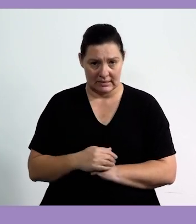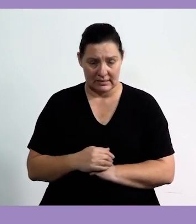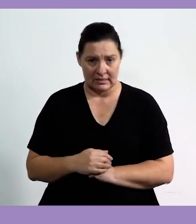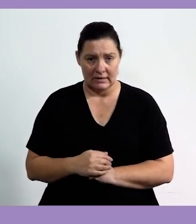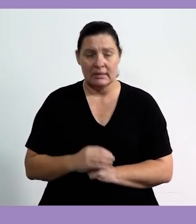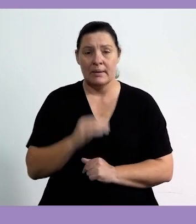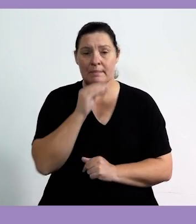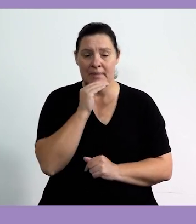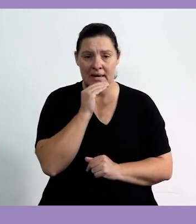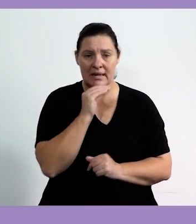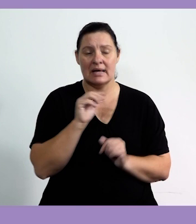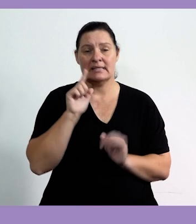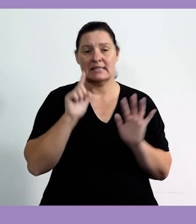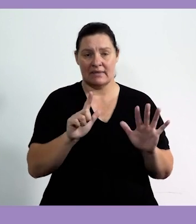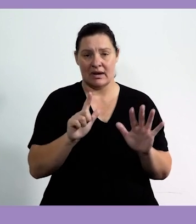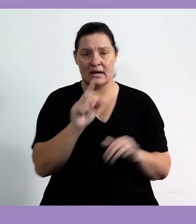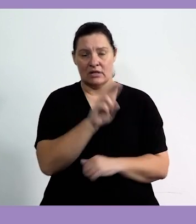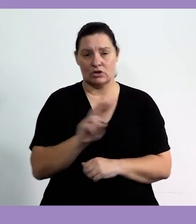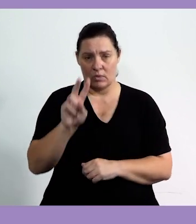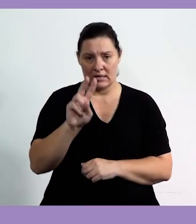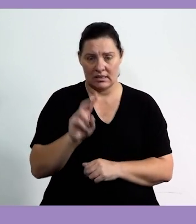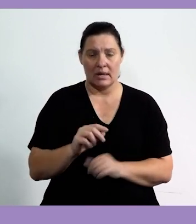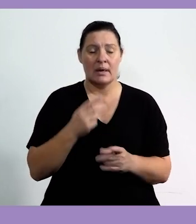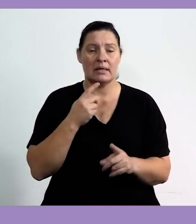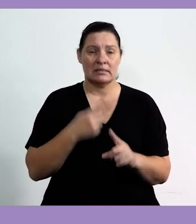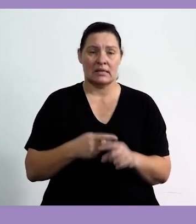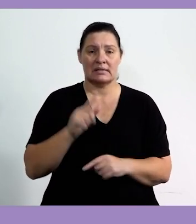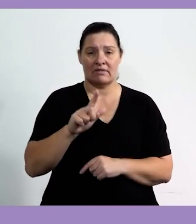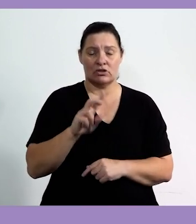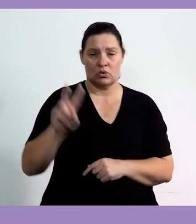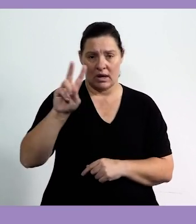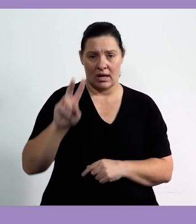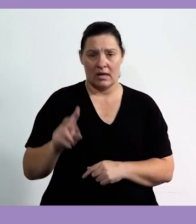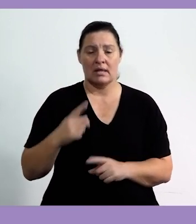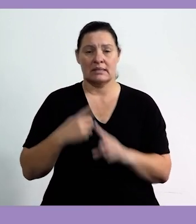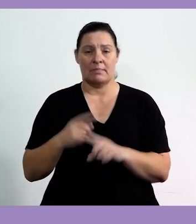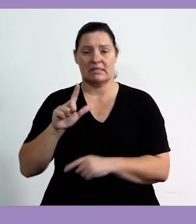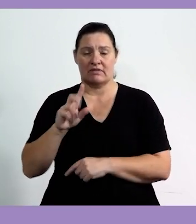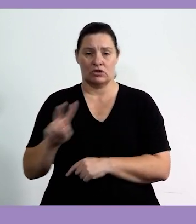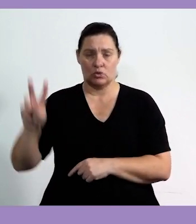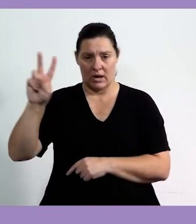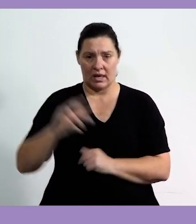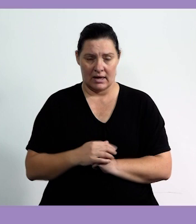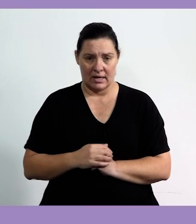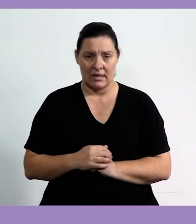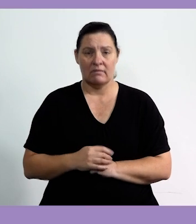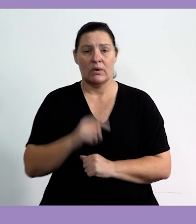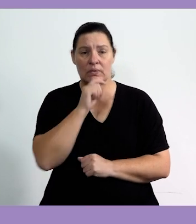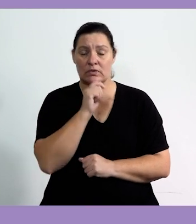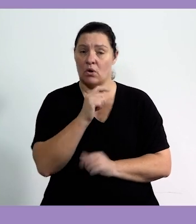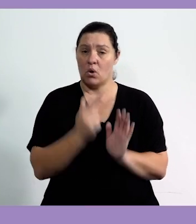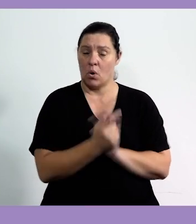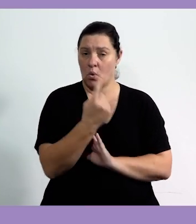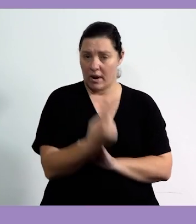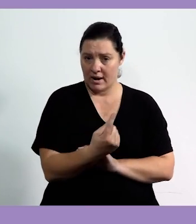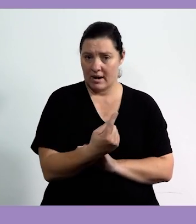twice, that can be 7 squared multiplied by 7 squared multiplied by 7 squared. And if we are using law